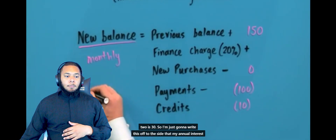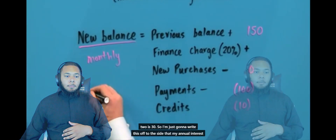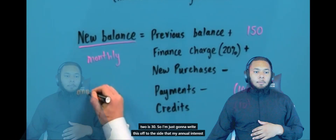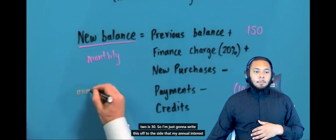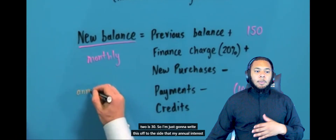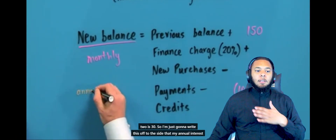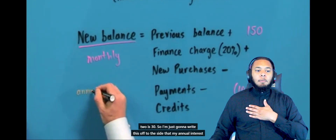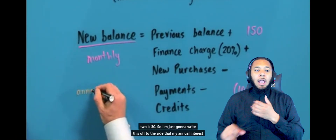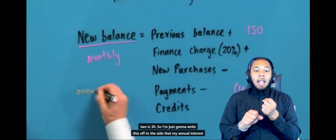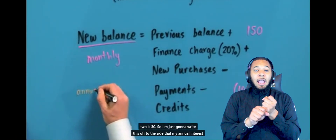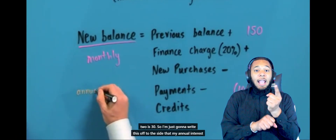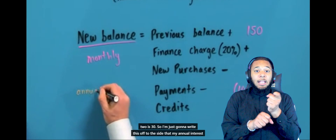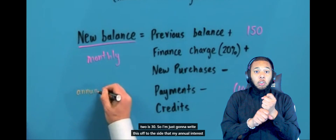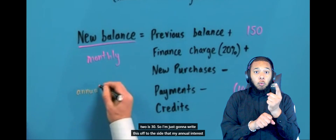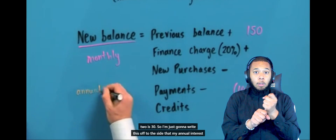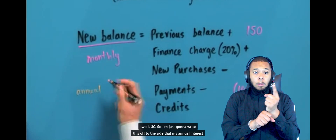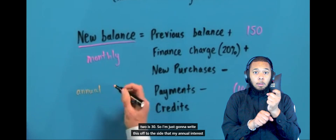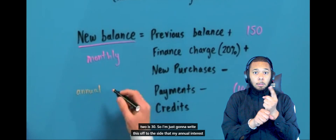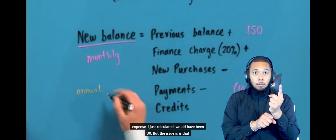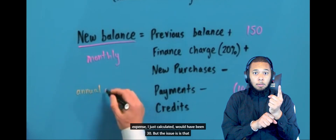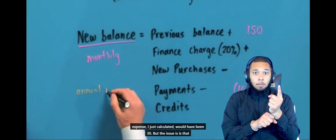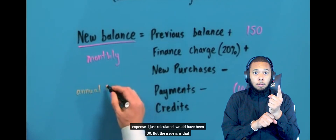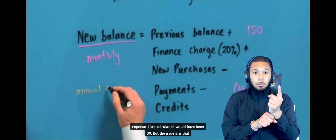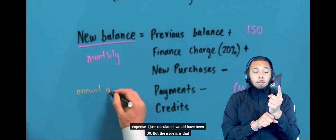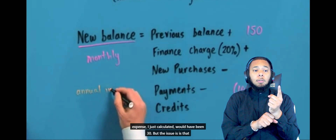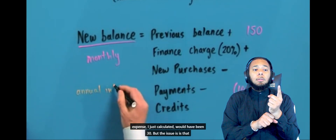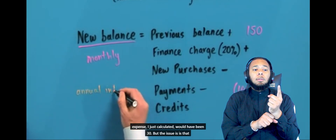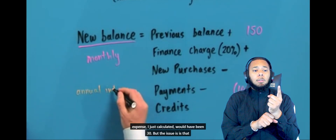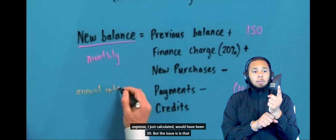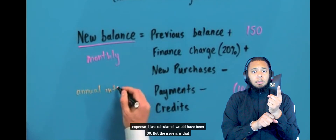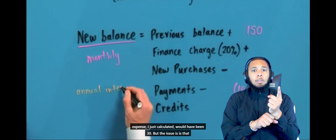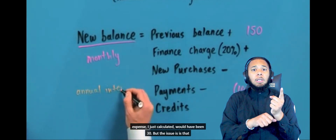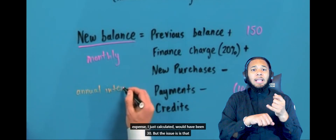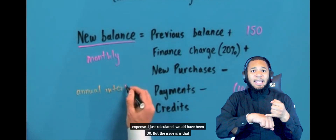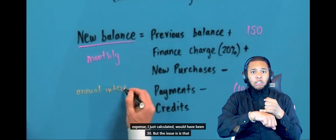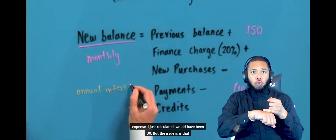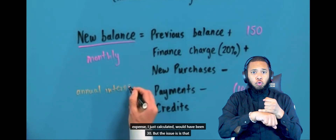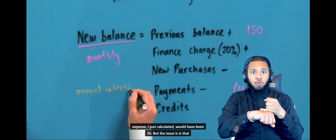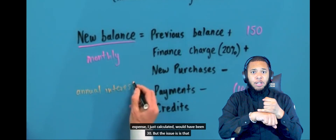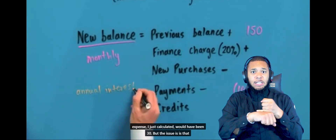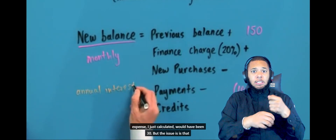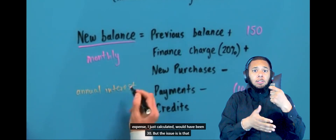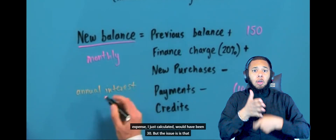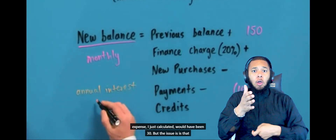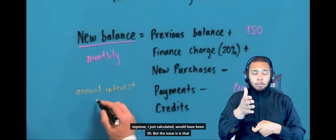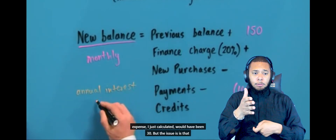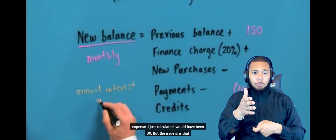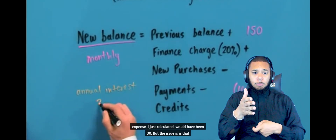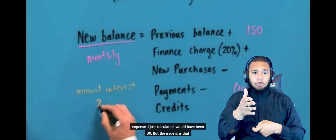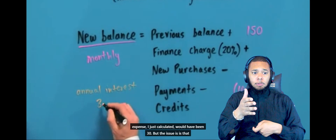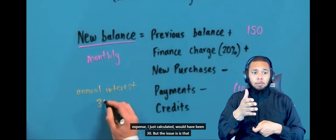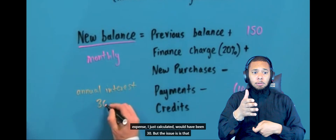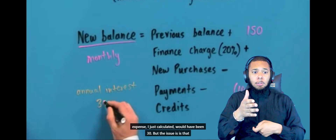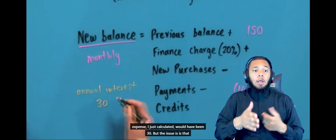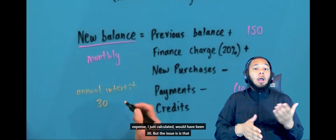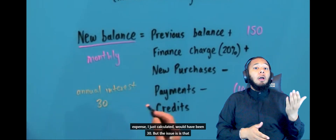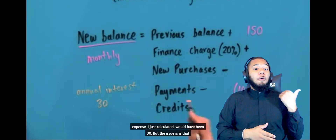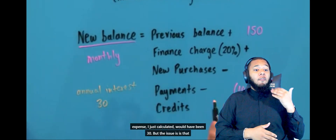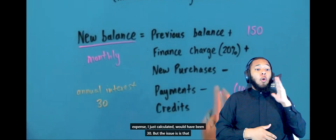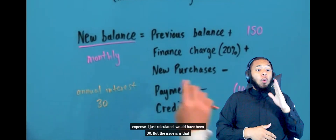interest expense I just calculated would have been 30.